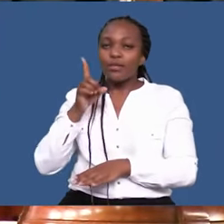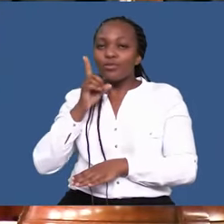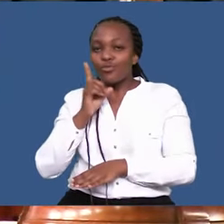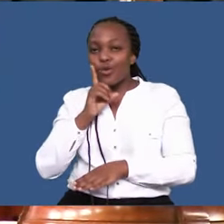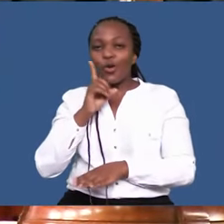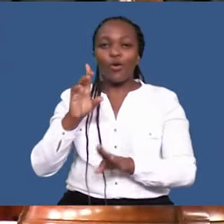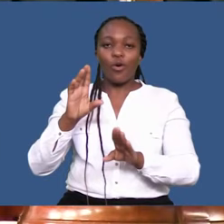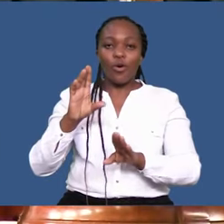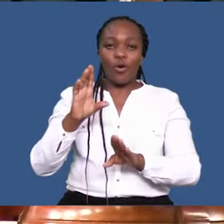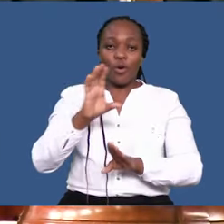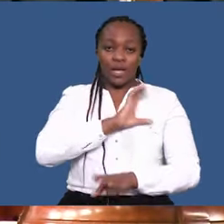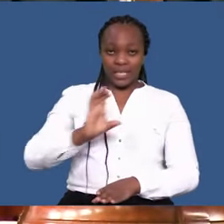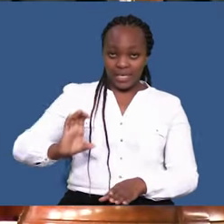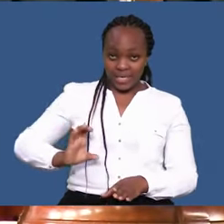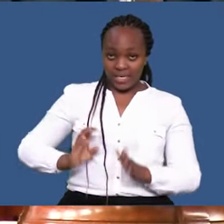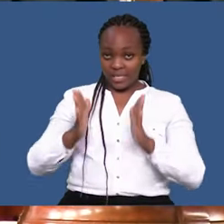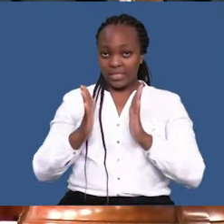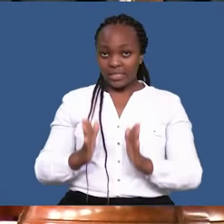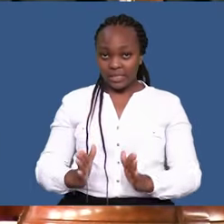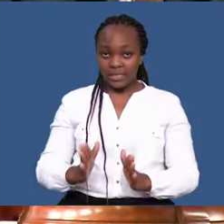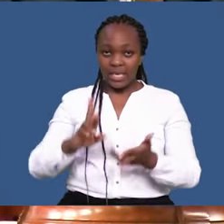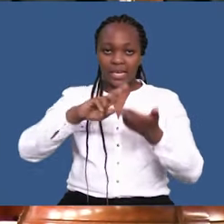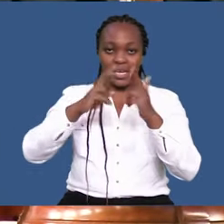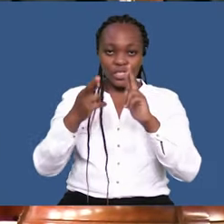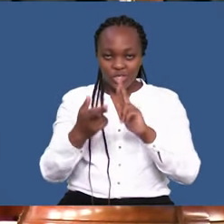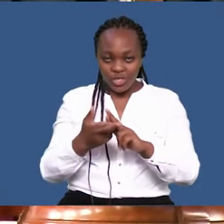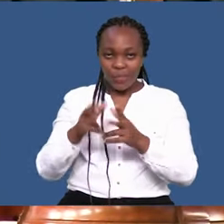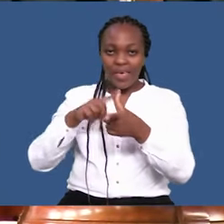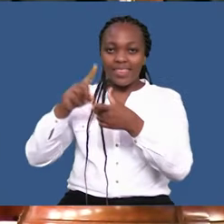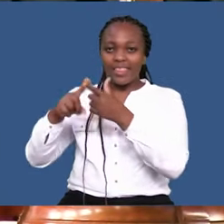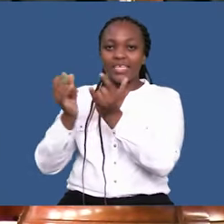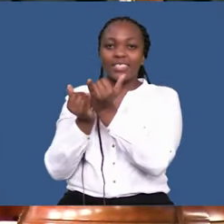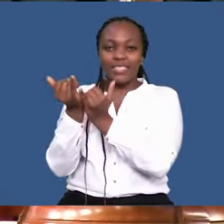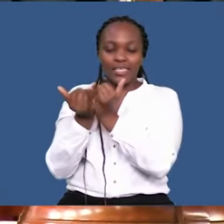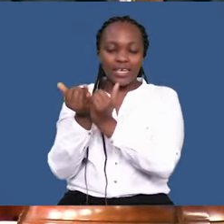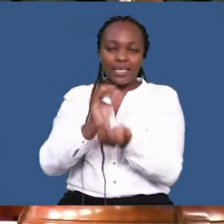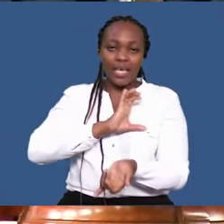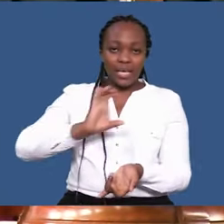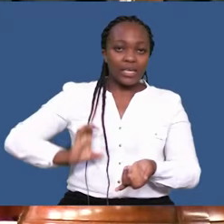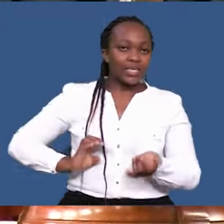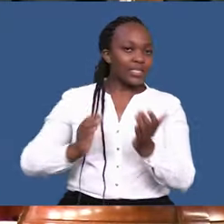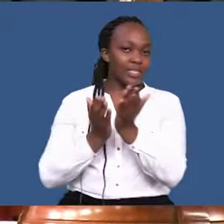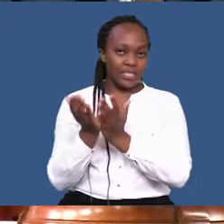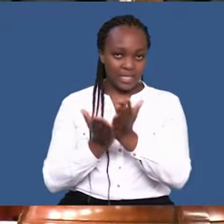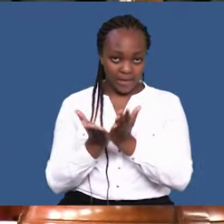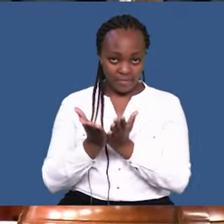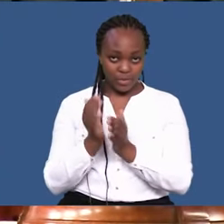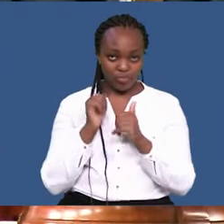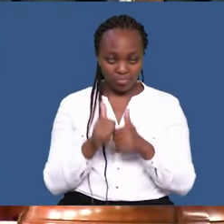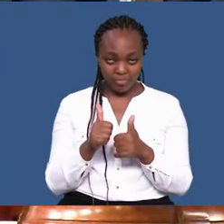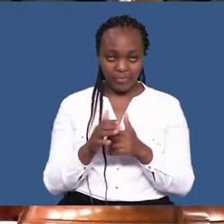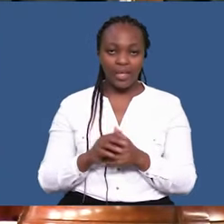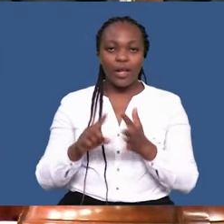relationships, and on Saturday, Christian service. We begin with Christian